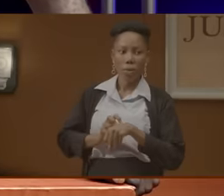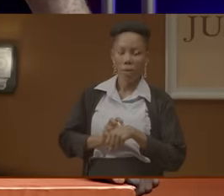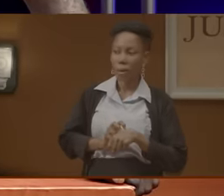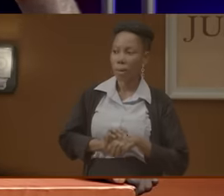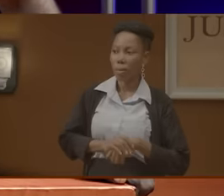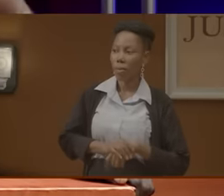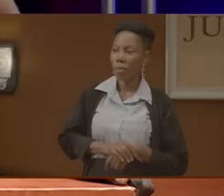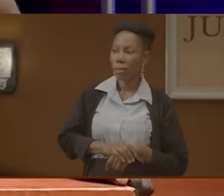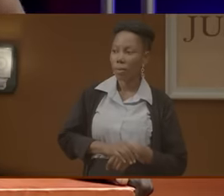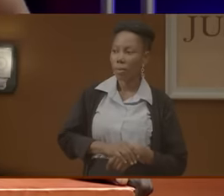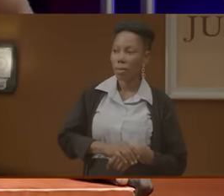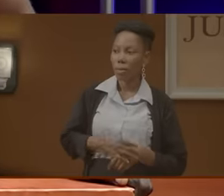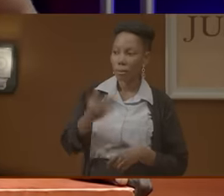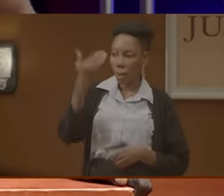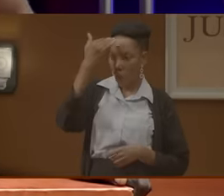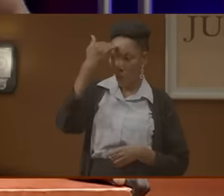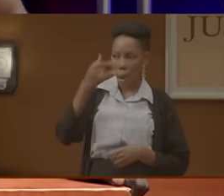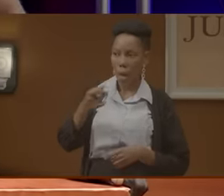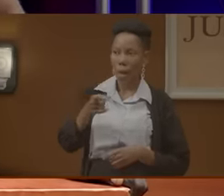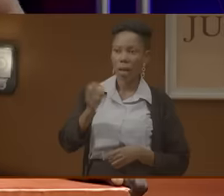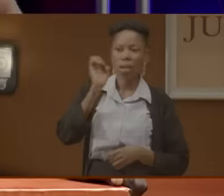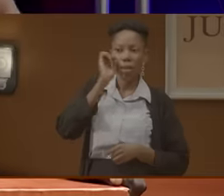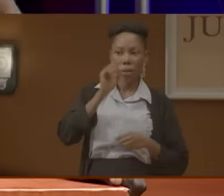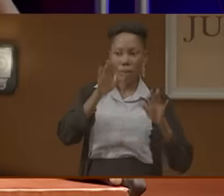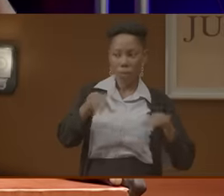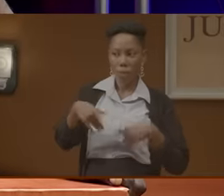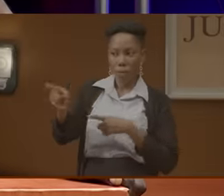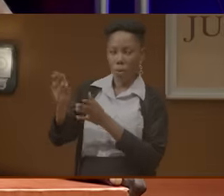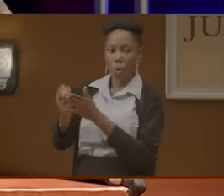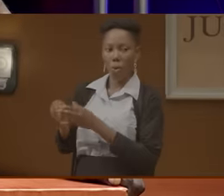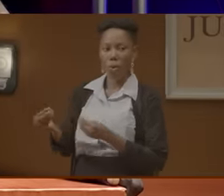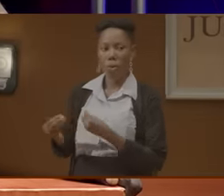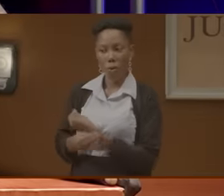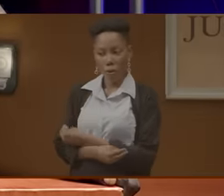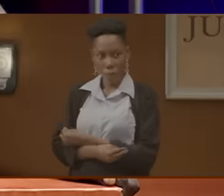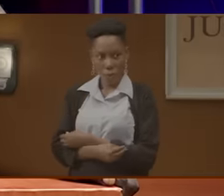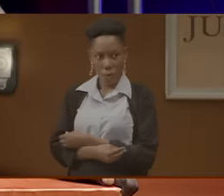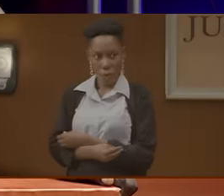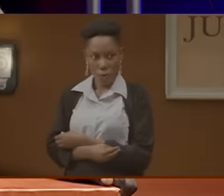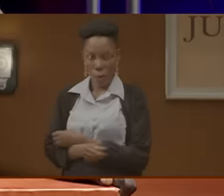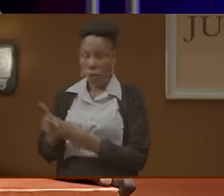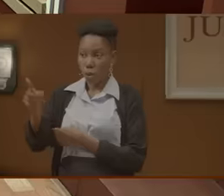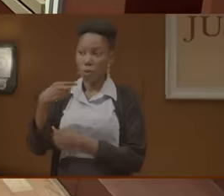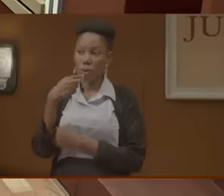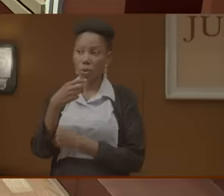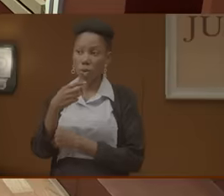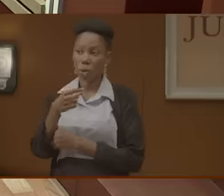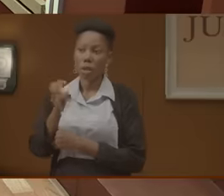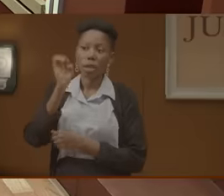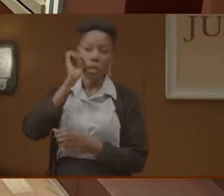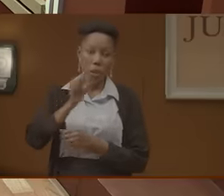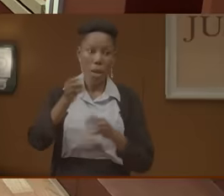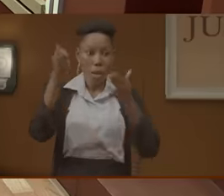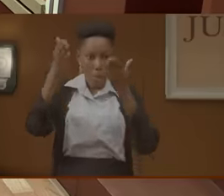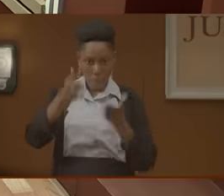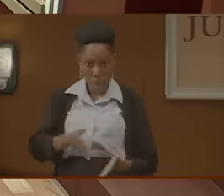live together again. How come? He come to my house children to me. To beat me. Office. You asked her to bring to... She's the one that bring